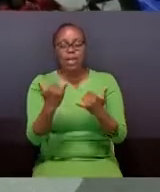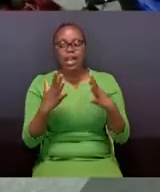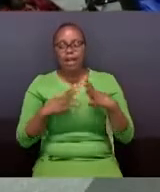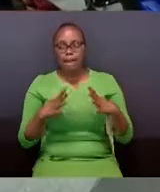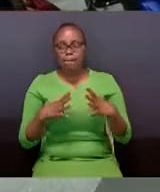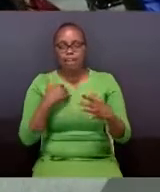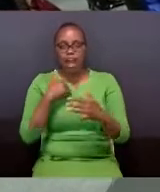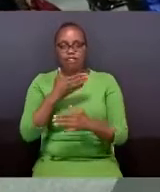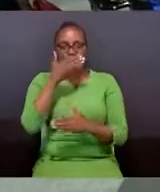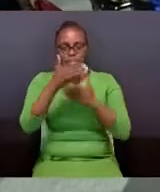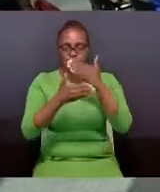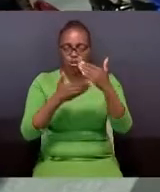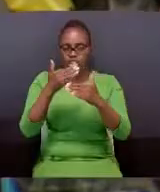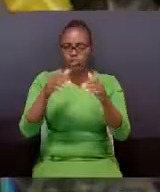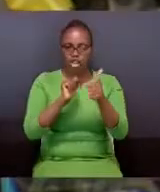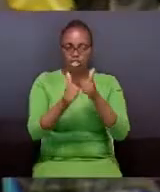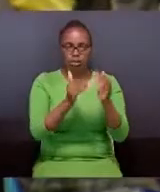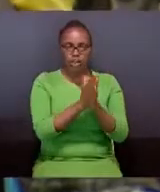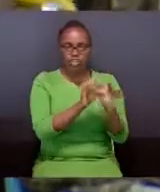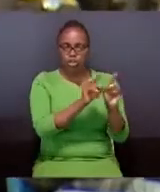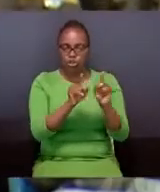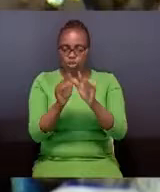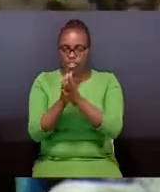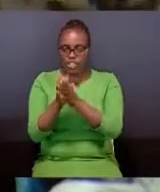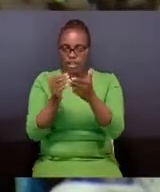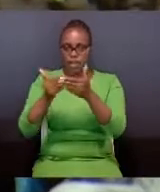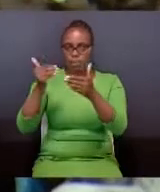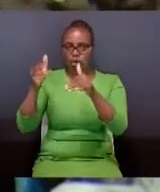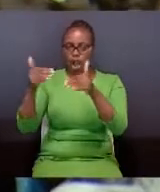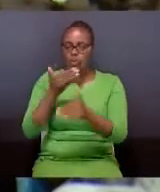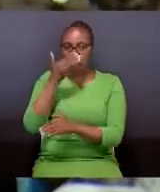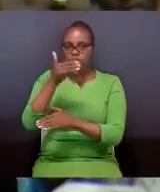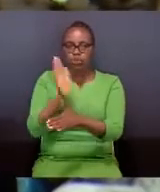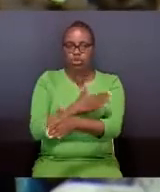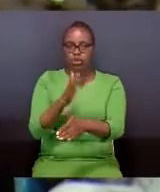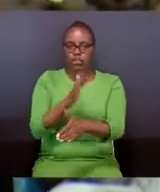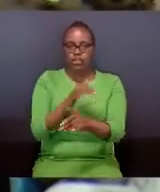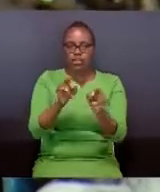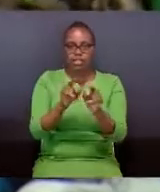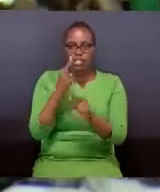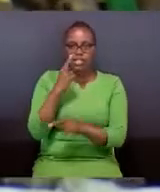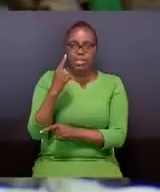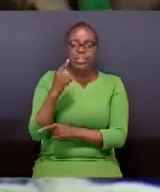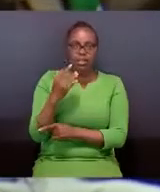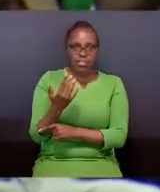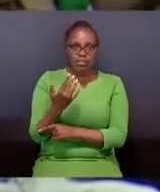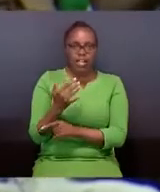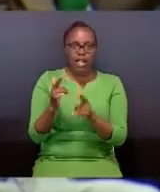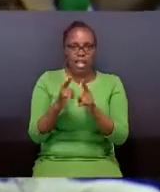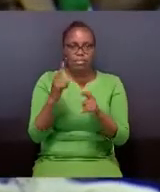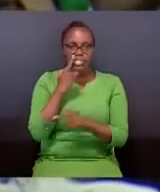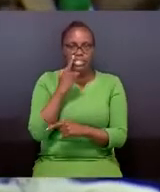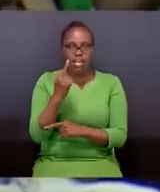people respond to sport, and you should have seen them earlier about how they respond to music. Just listen to this. Let me see